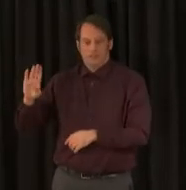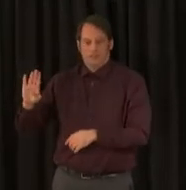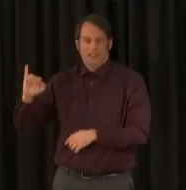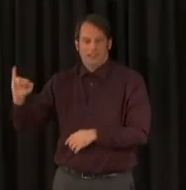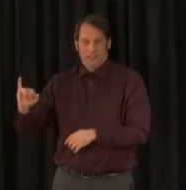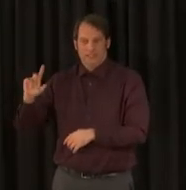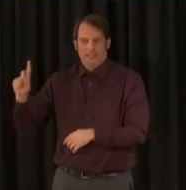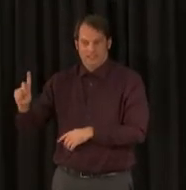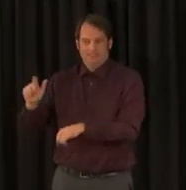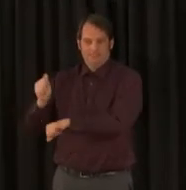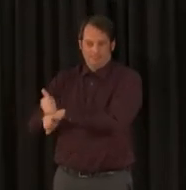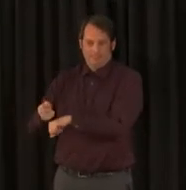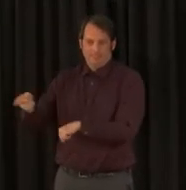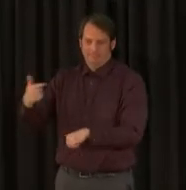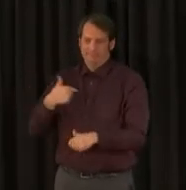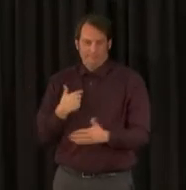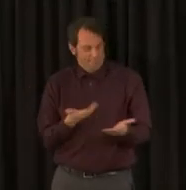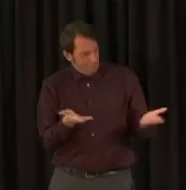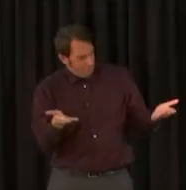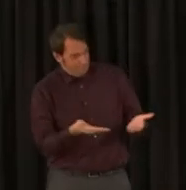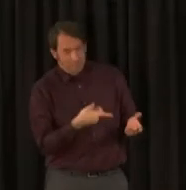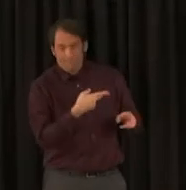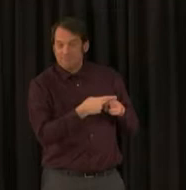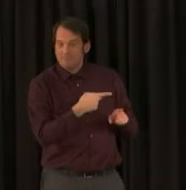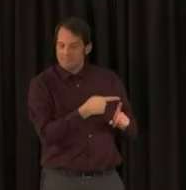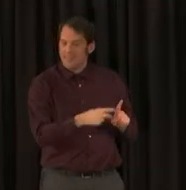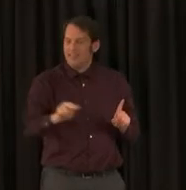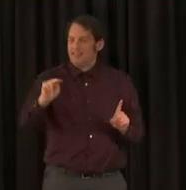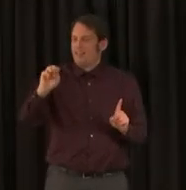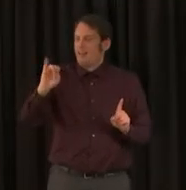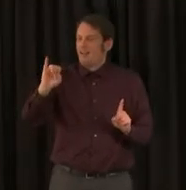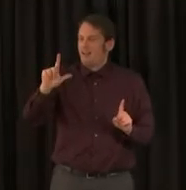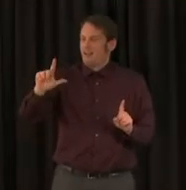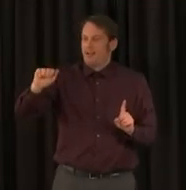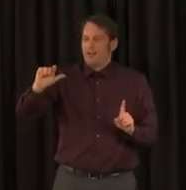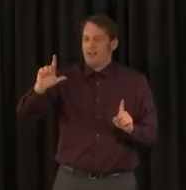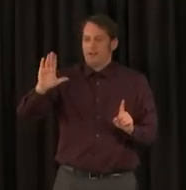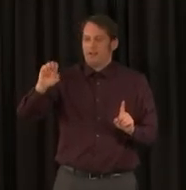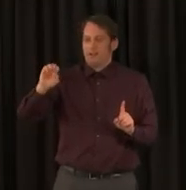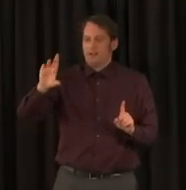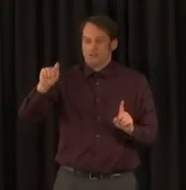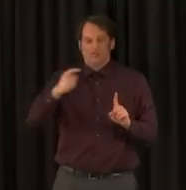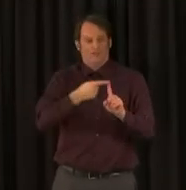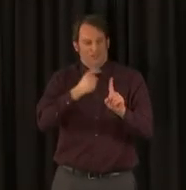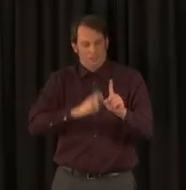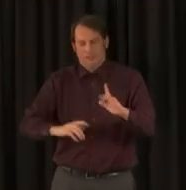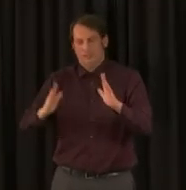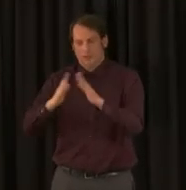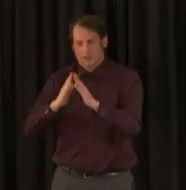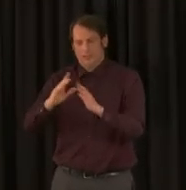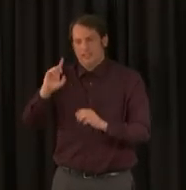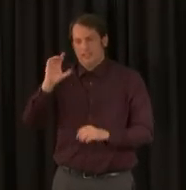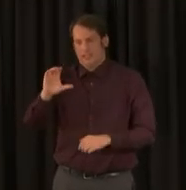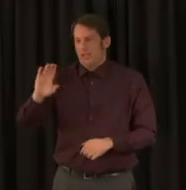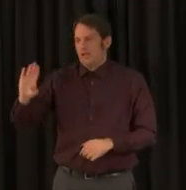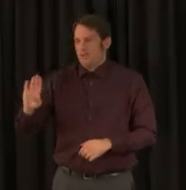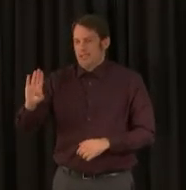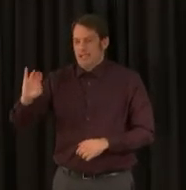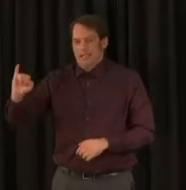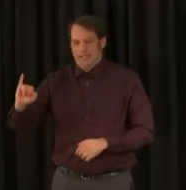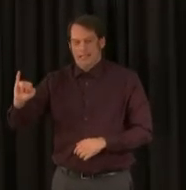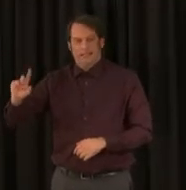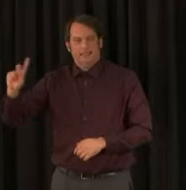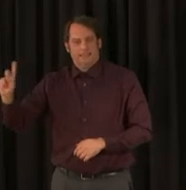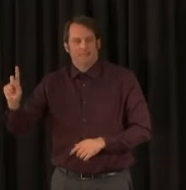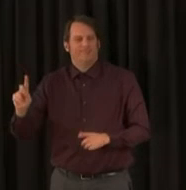conversation Neil Albert, the president and CEO of the Downtown DC bid. Thank you so much, Deputy Mayor. Thanks for this